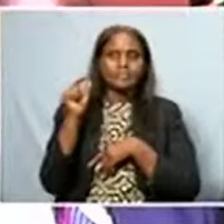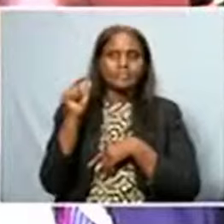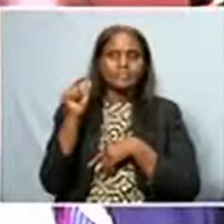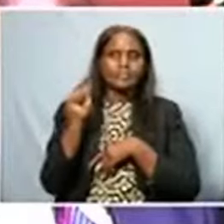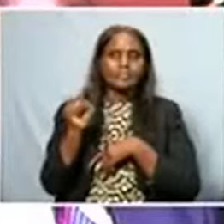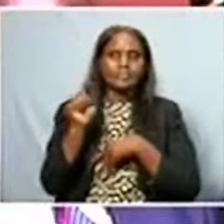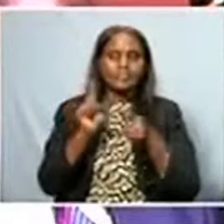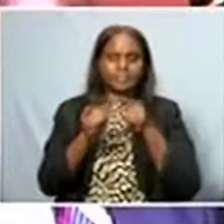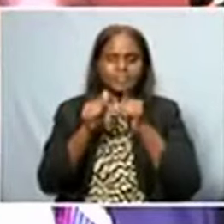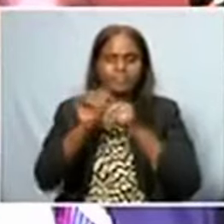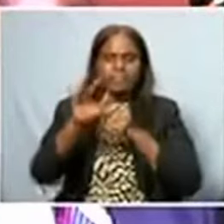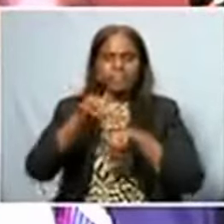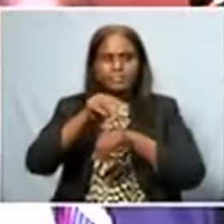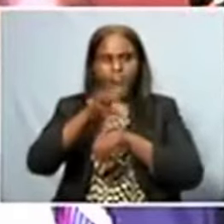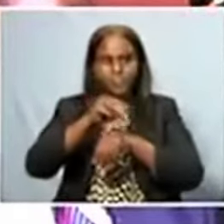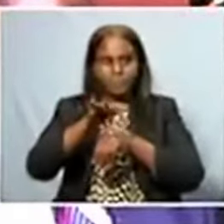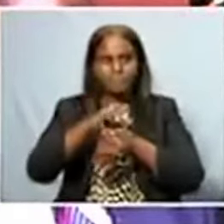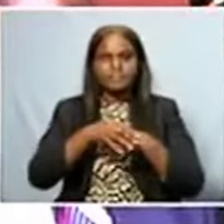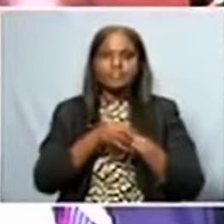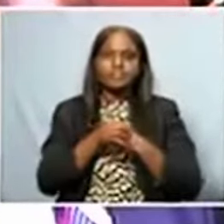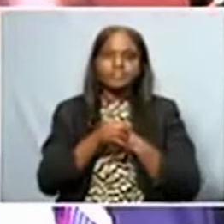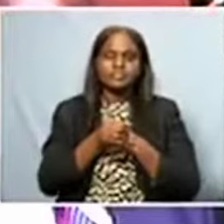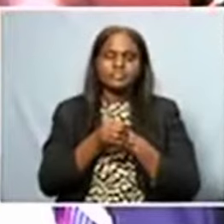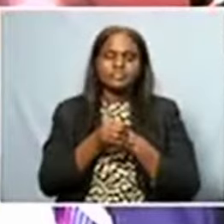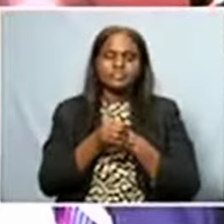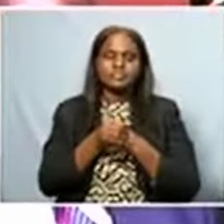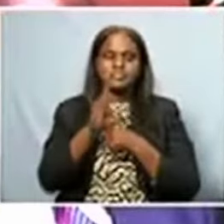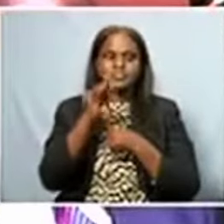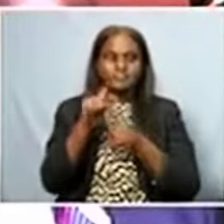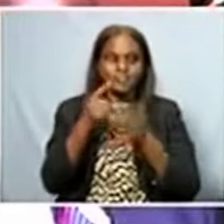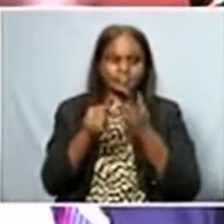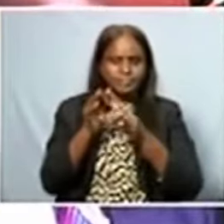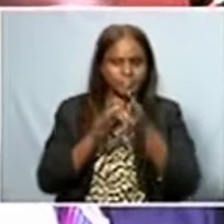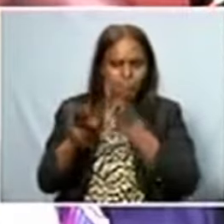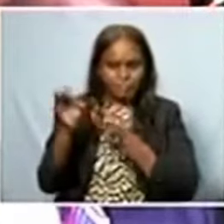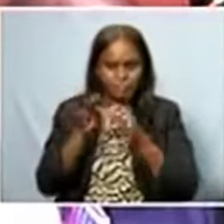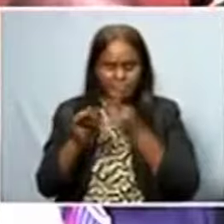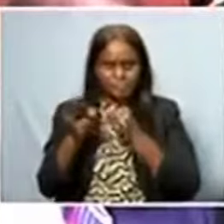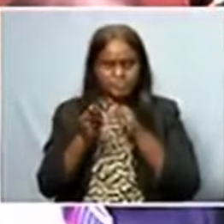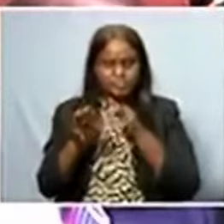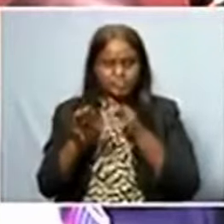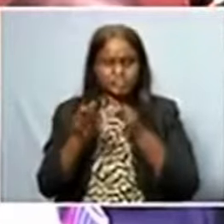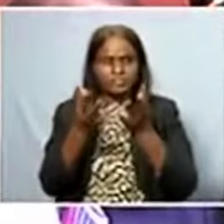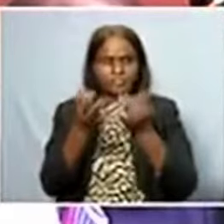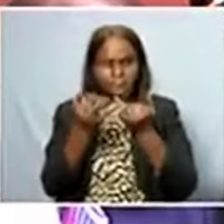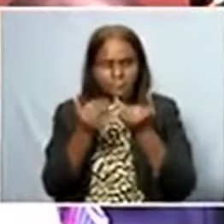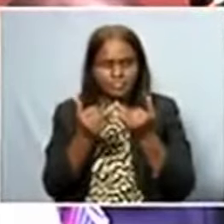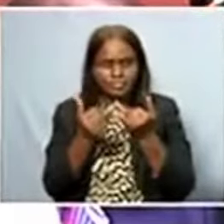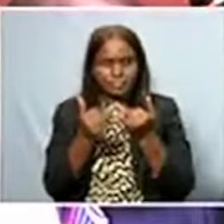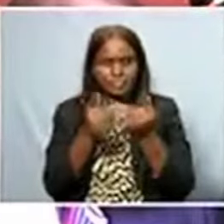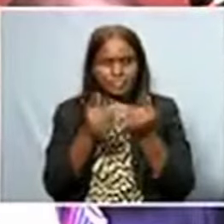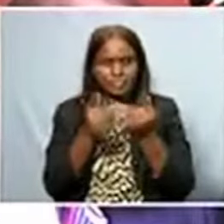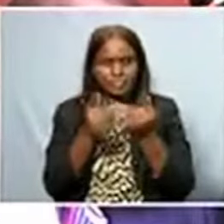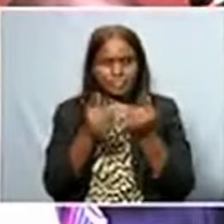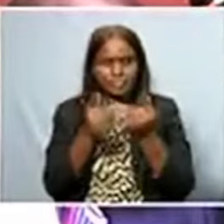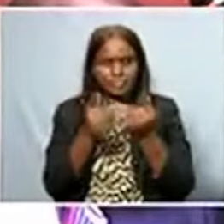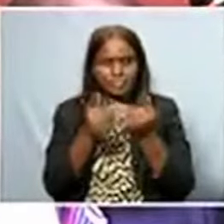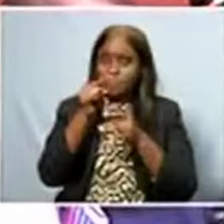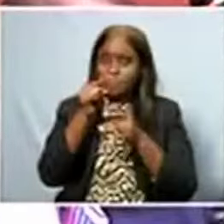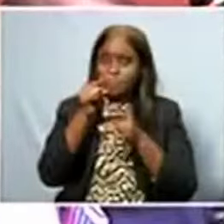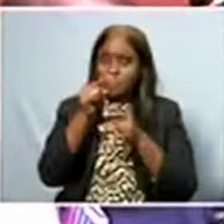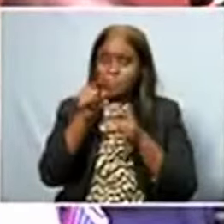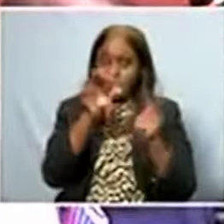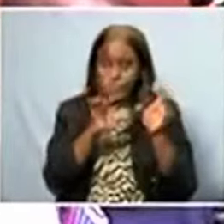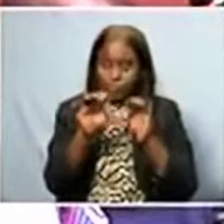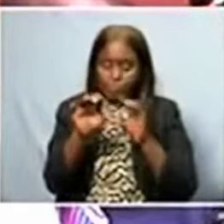refused to follow your guidance by stating that he was doing what he was going to say he